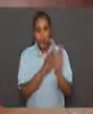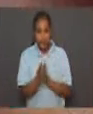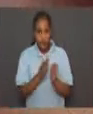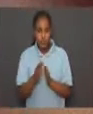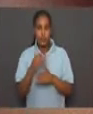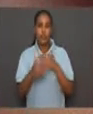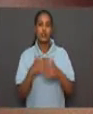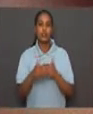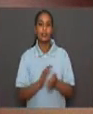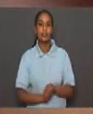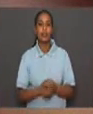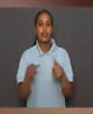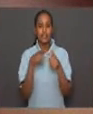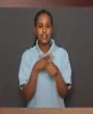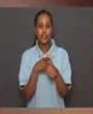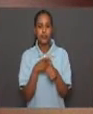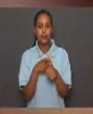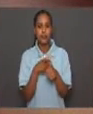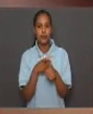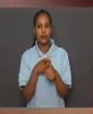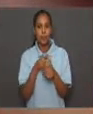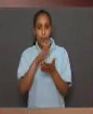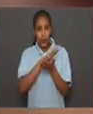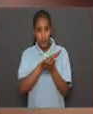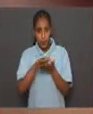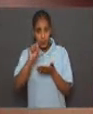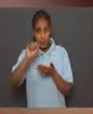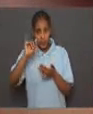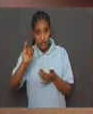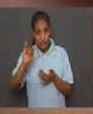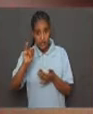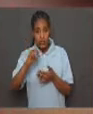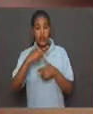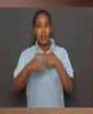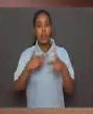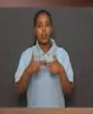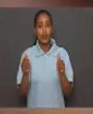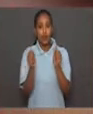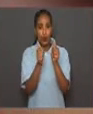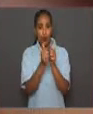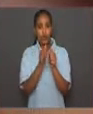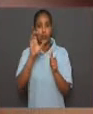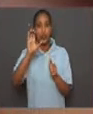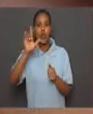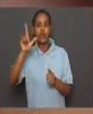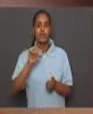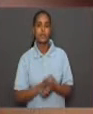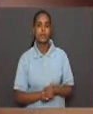process. First, impure silicon is reacted with